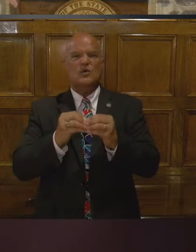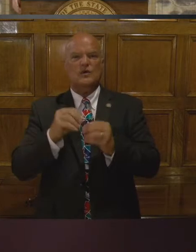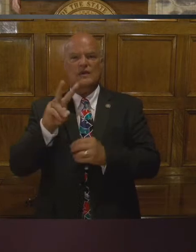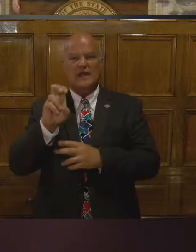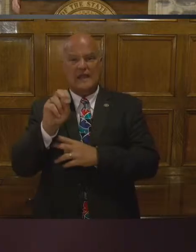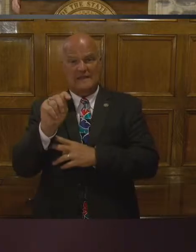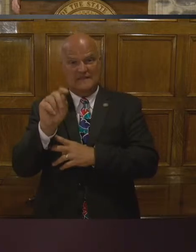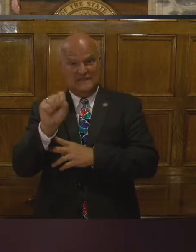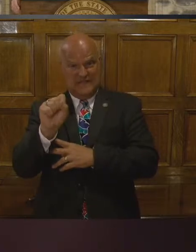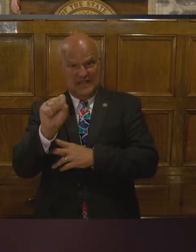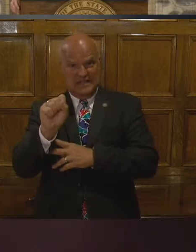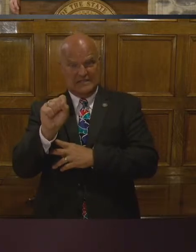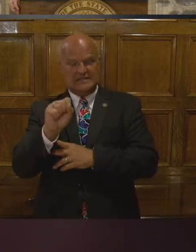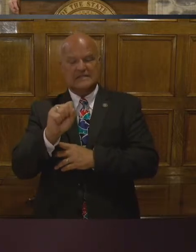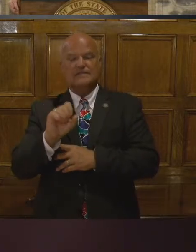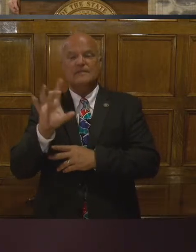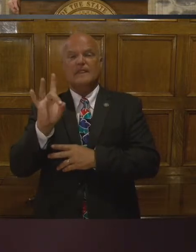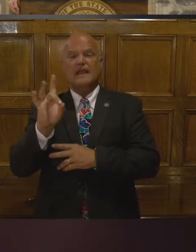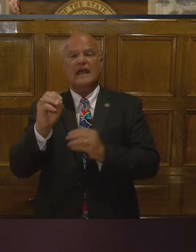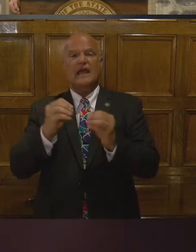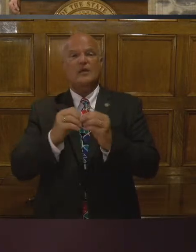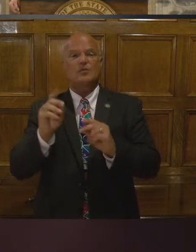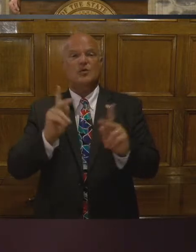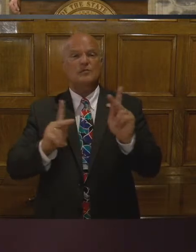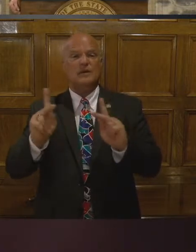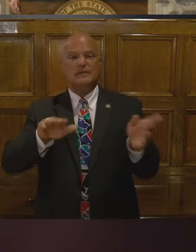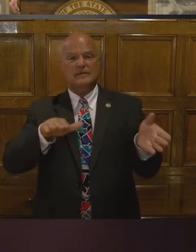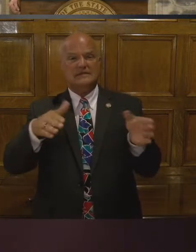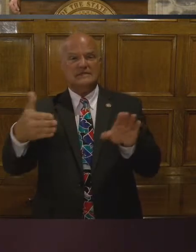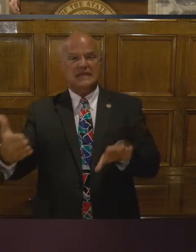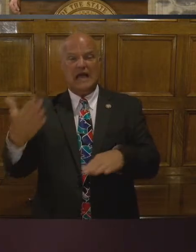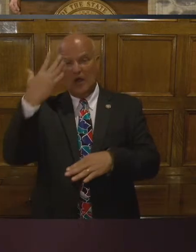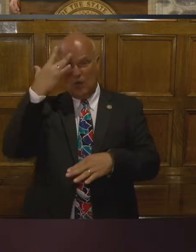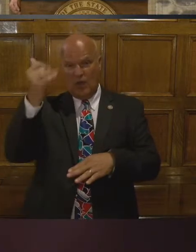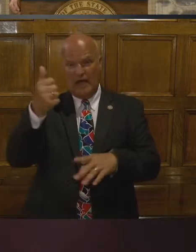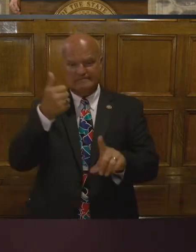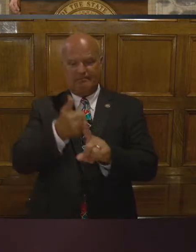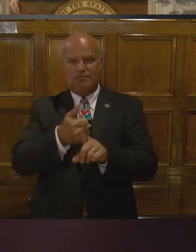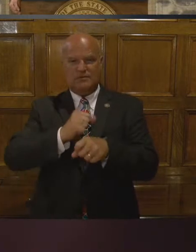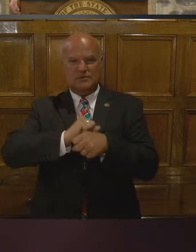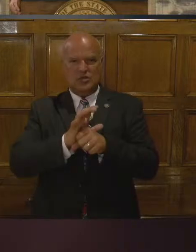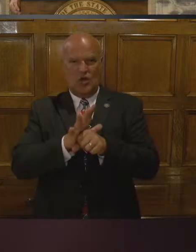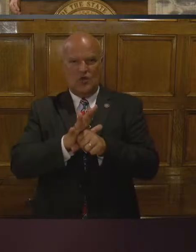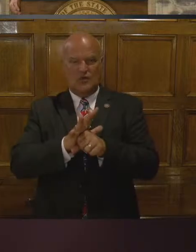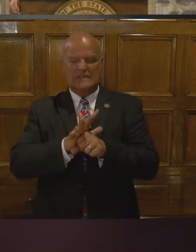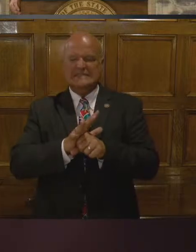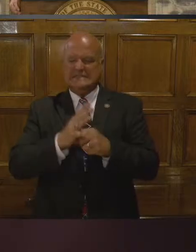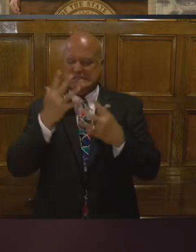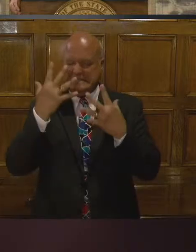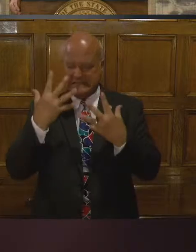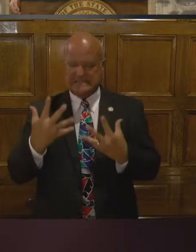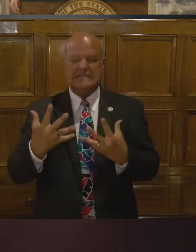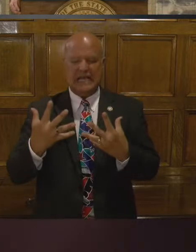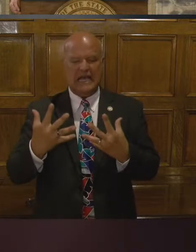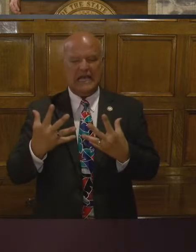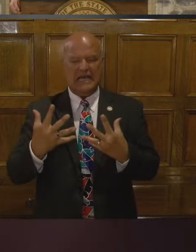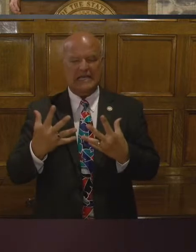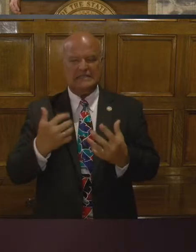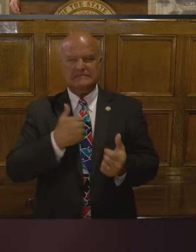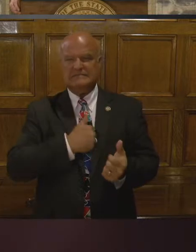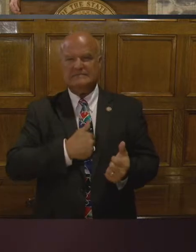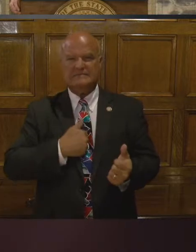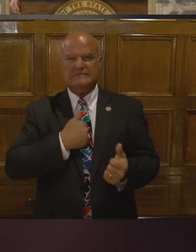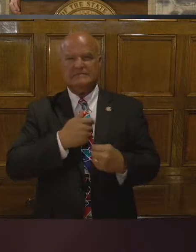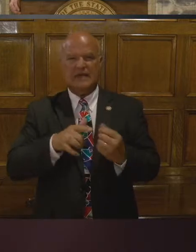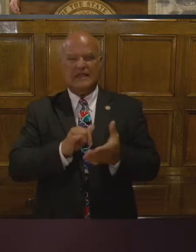ventilators. We've had 8 more Arkansans pass away as a result of COVID, which is a tragedy that we regret